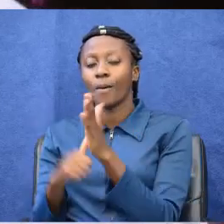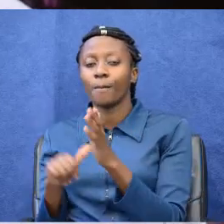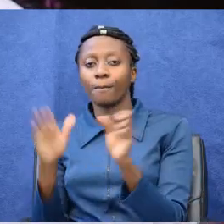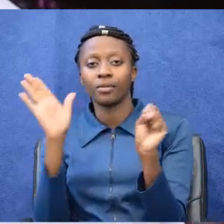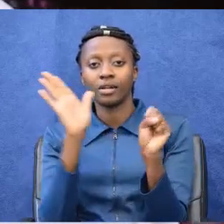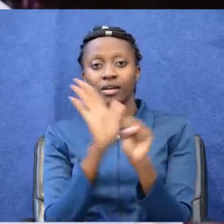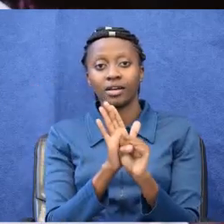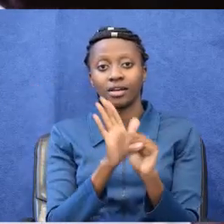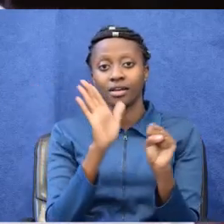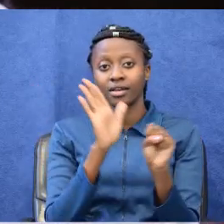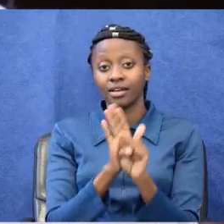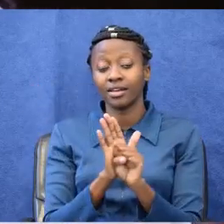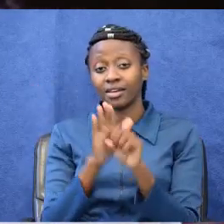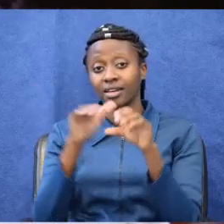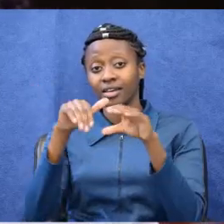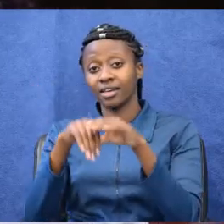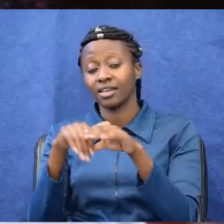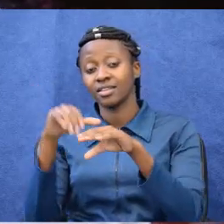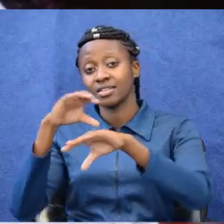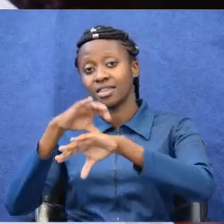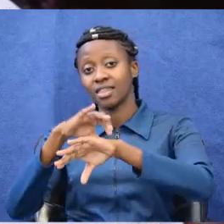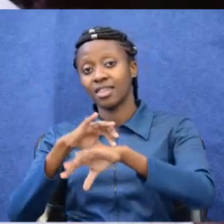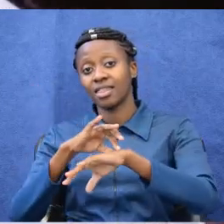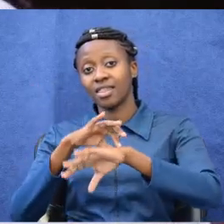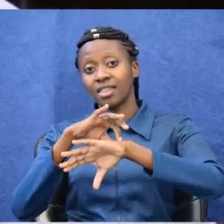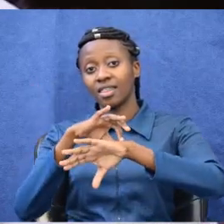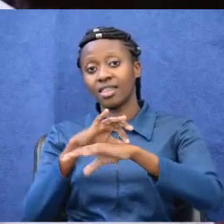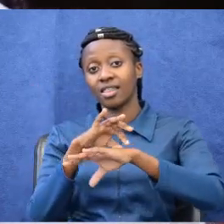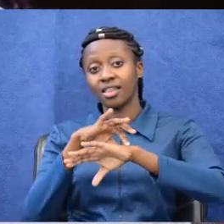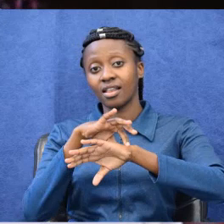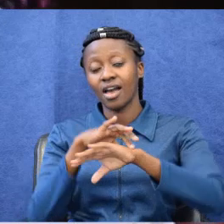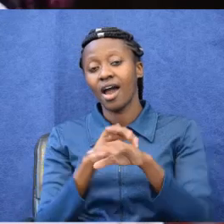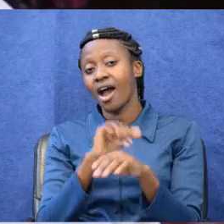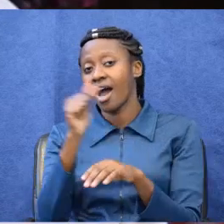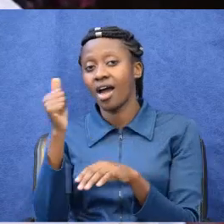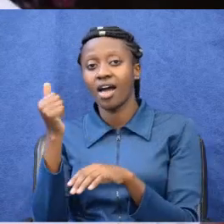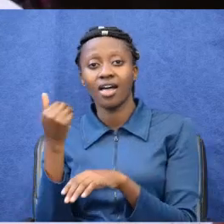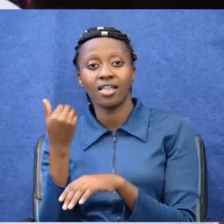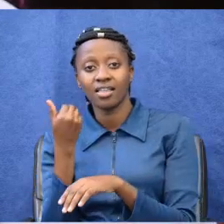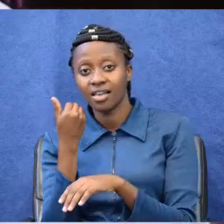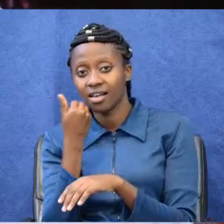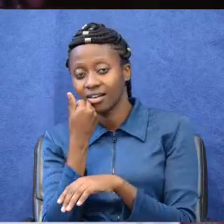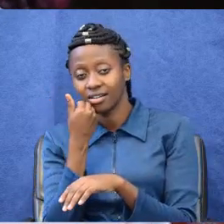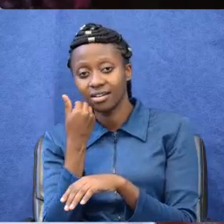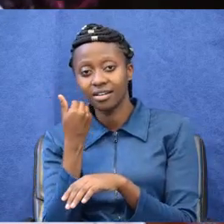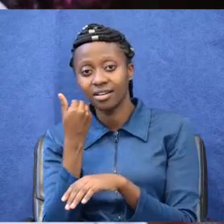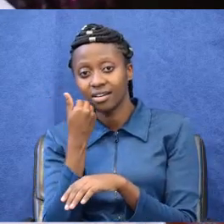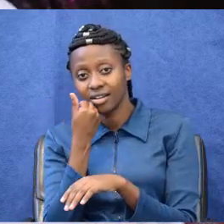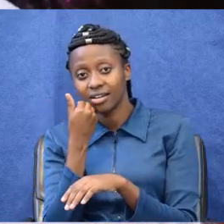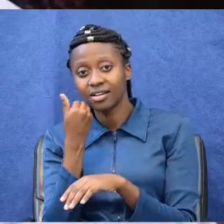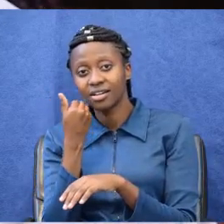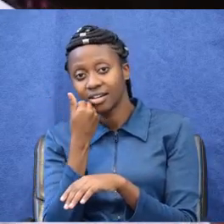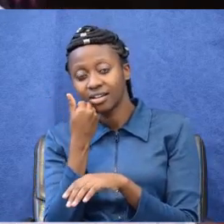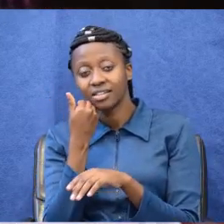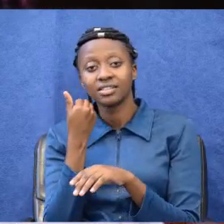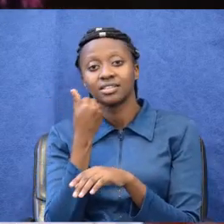problems upon the earth, some of diseases and